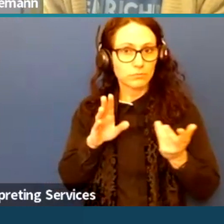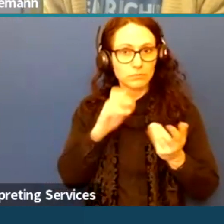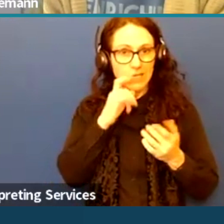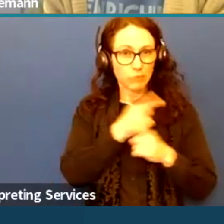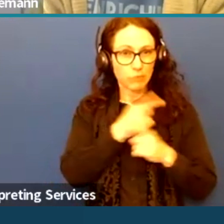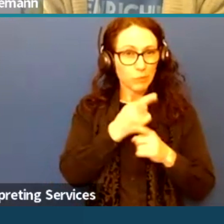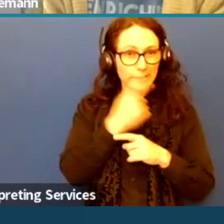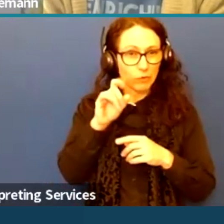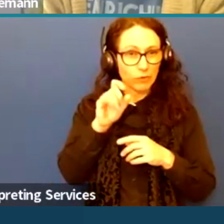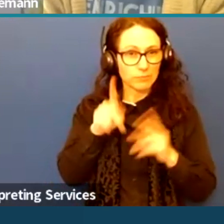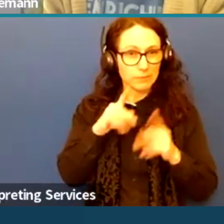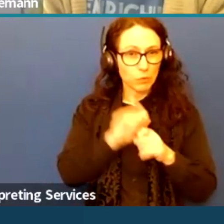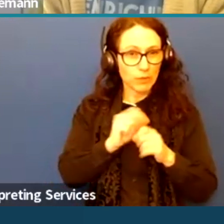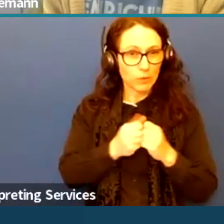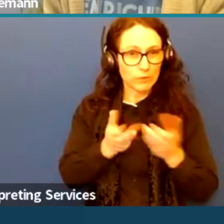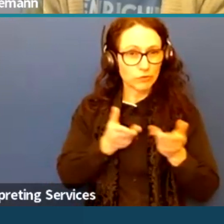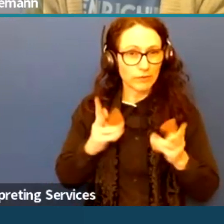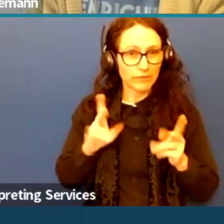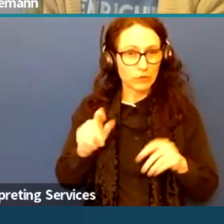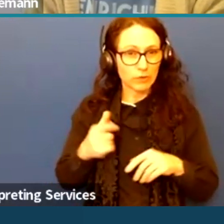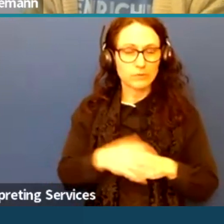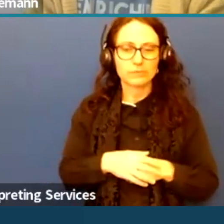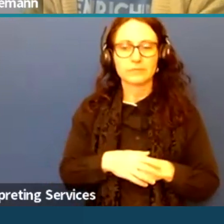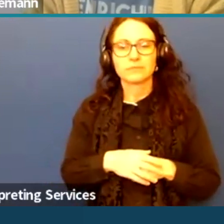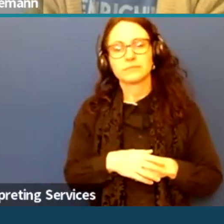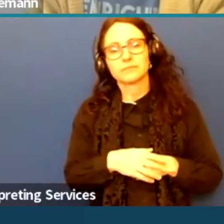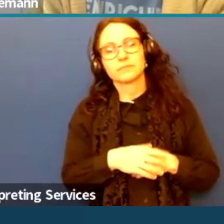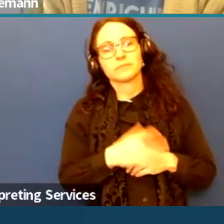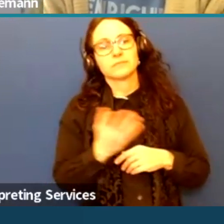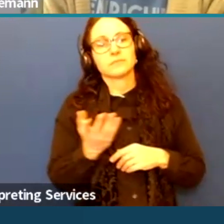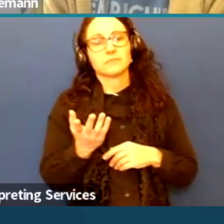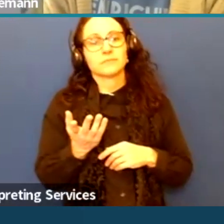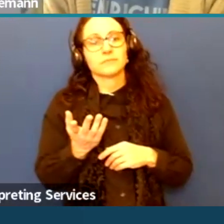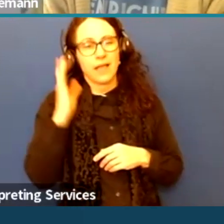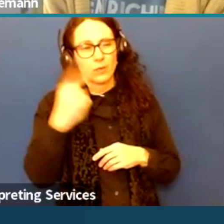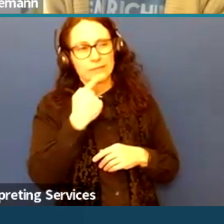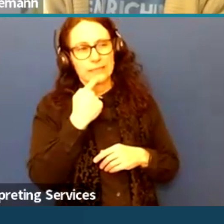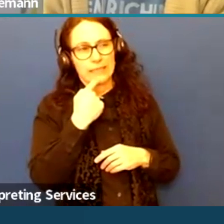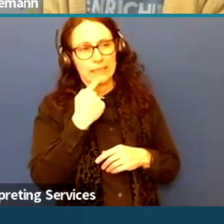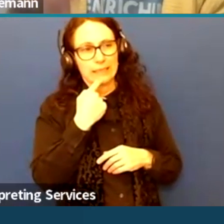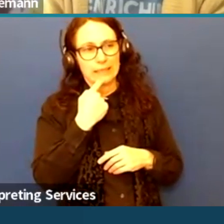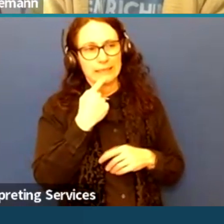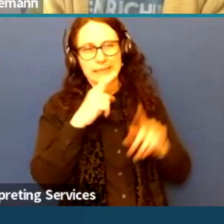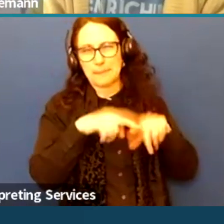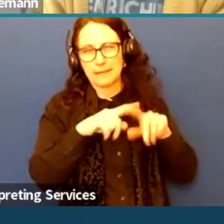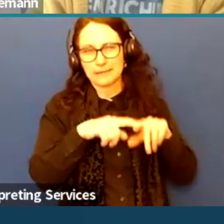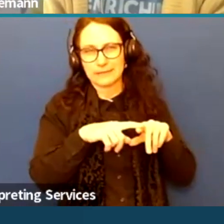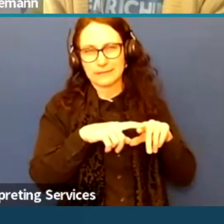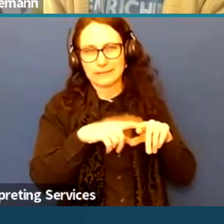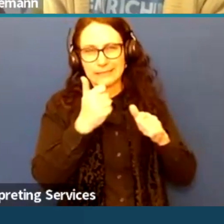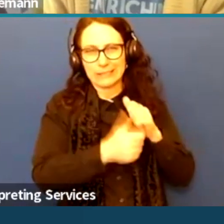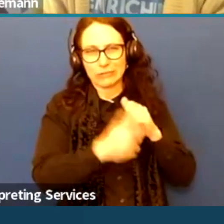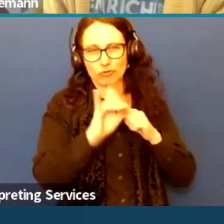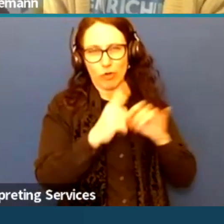I would think that different dogs are different, like different people. So I've been